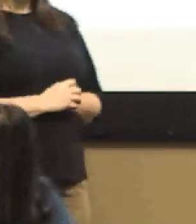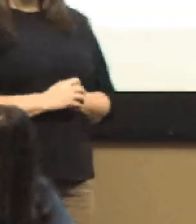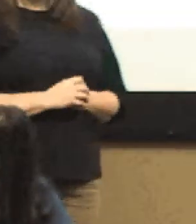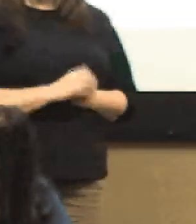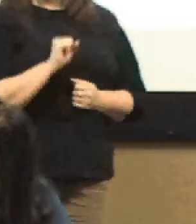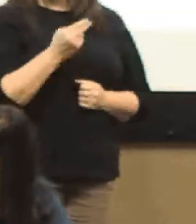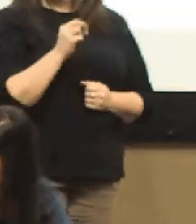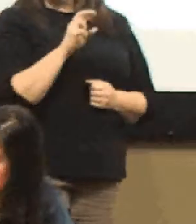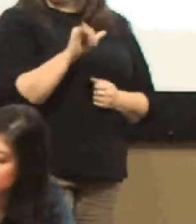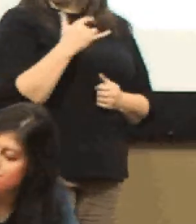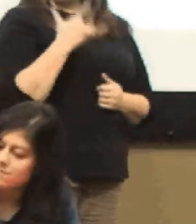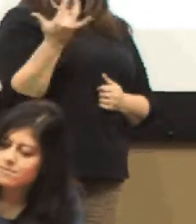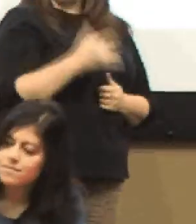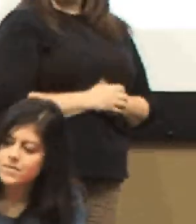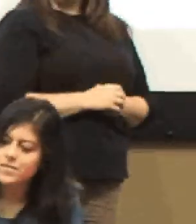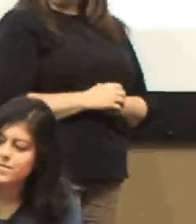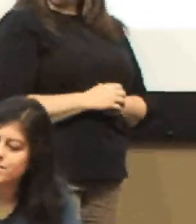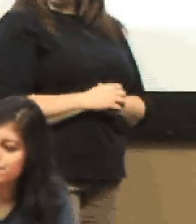Sherry, where are we?